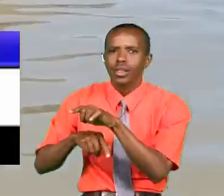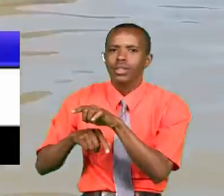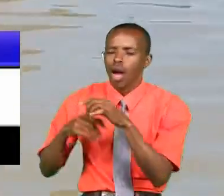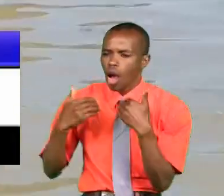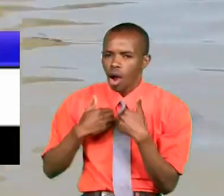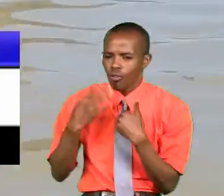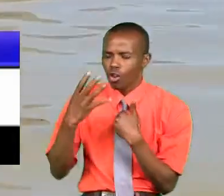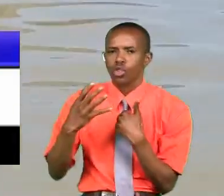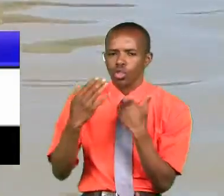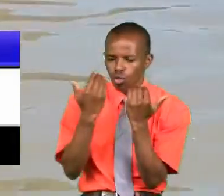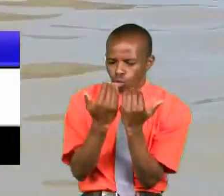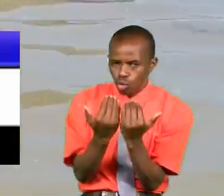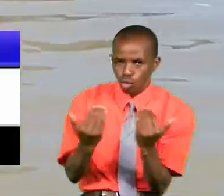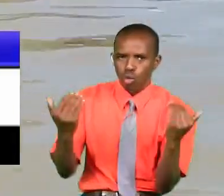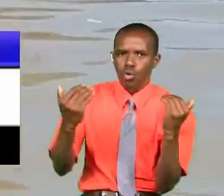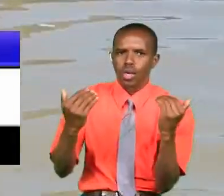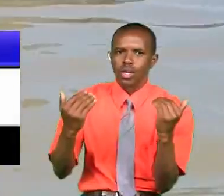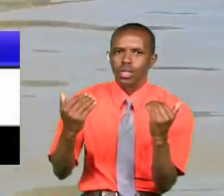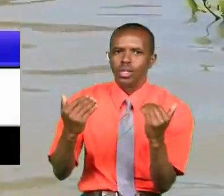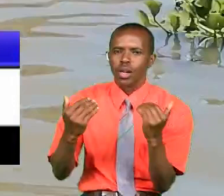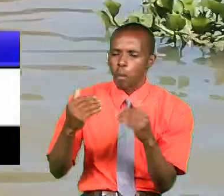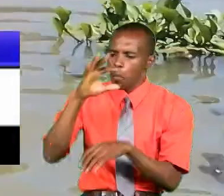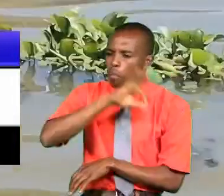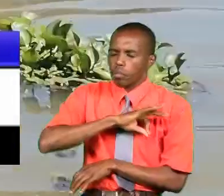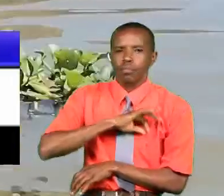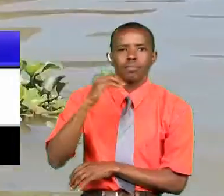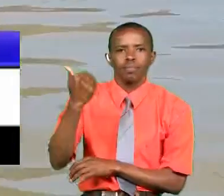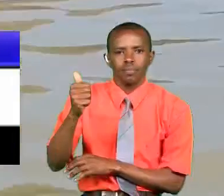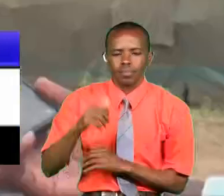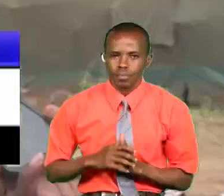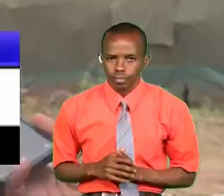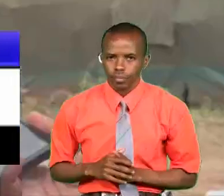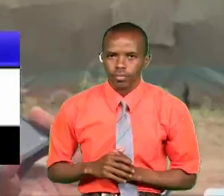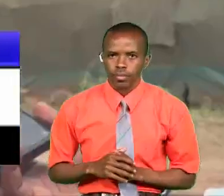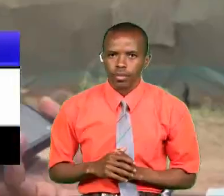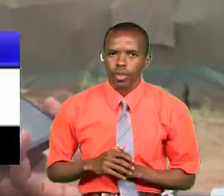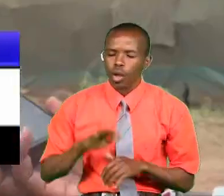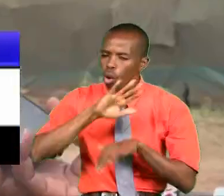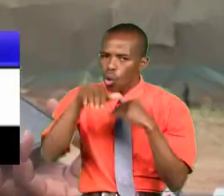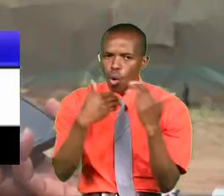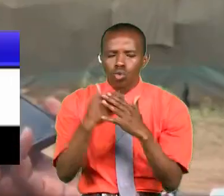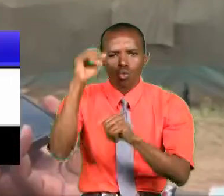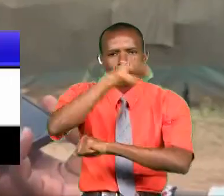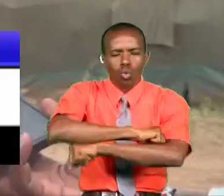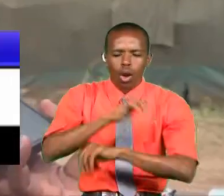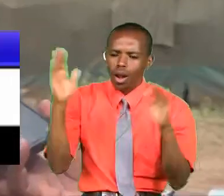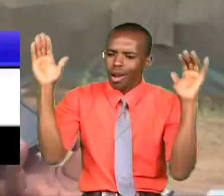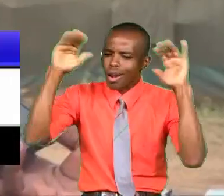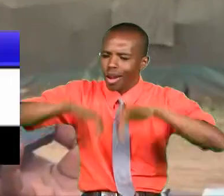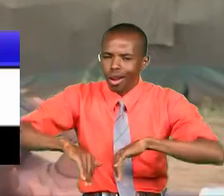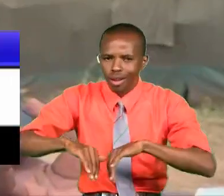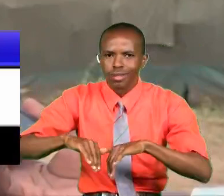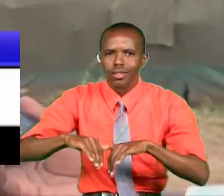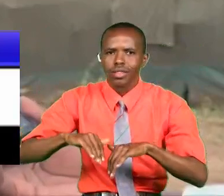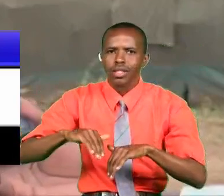more than 400 pupils, is still yet to benefit from the same. Shule yote imesama ndani ya lake. So the school, we've